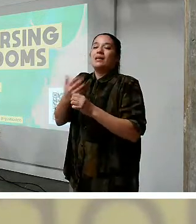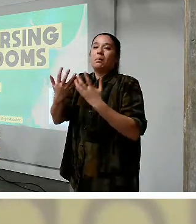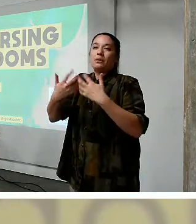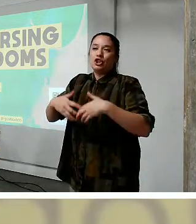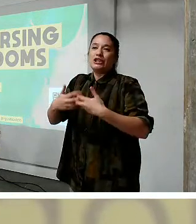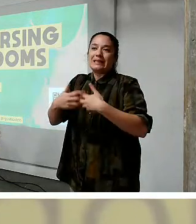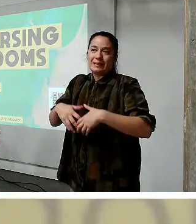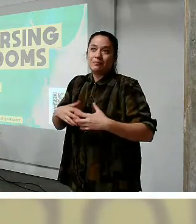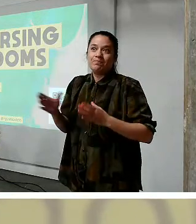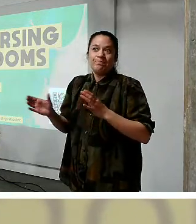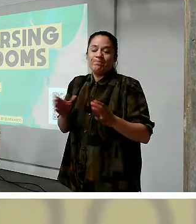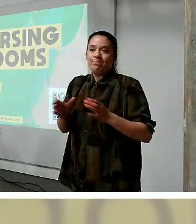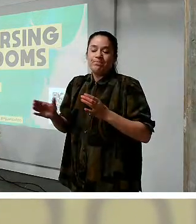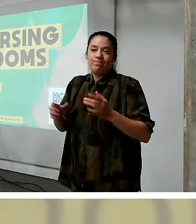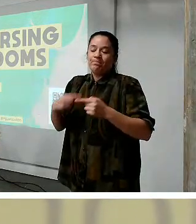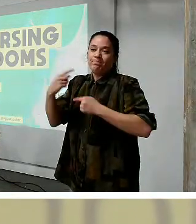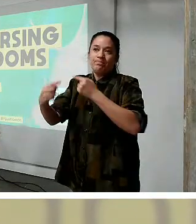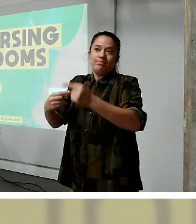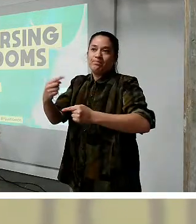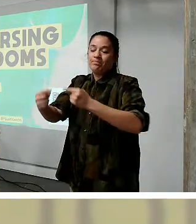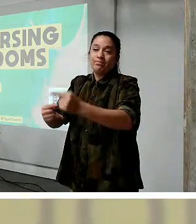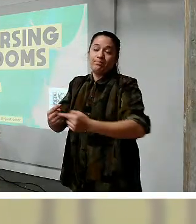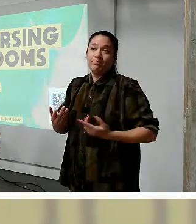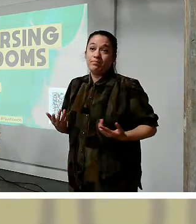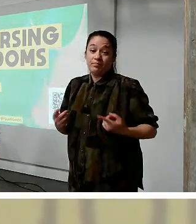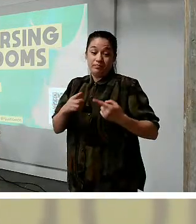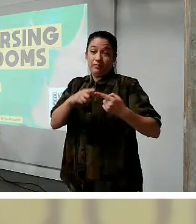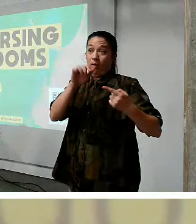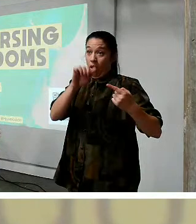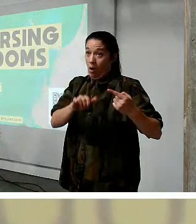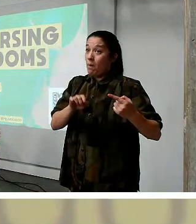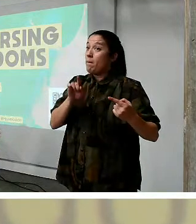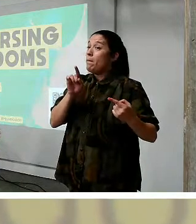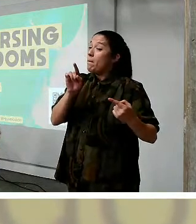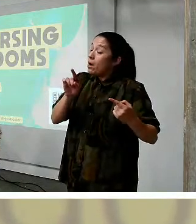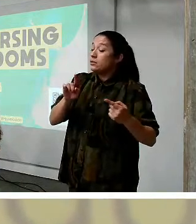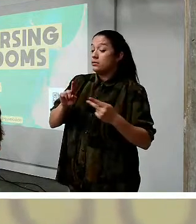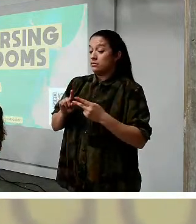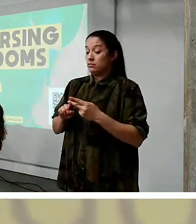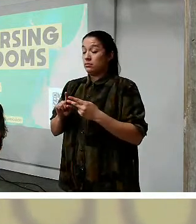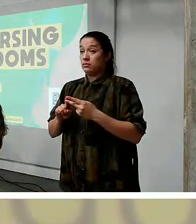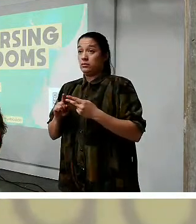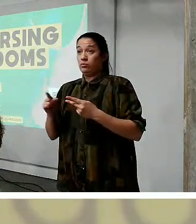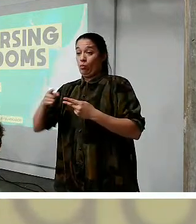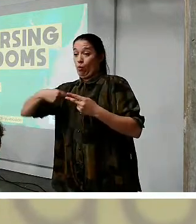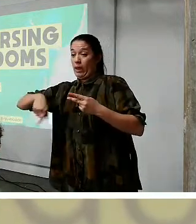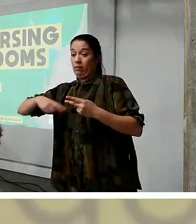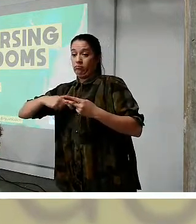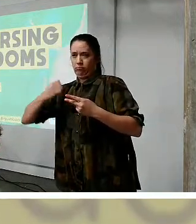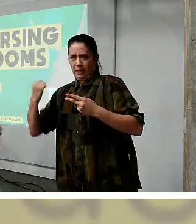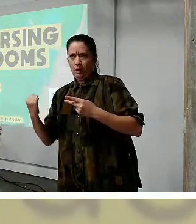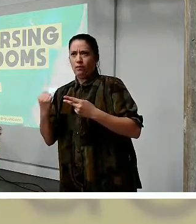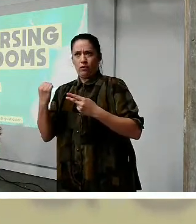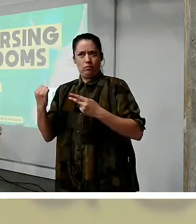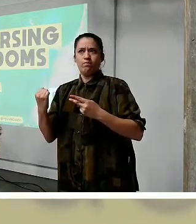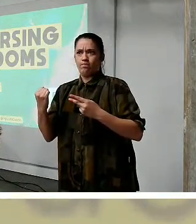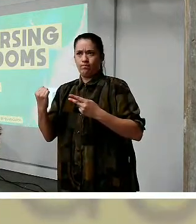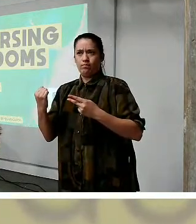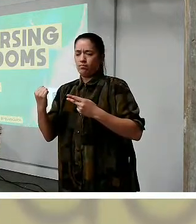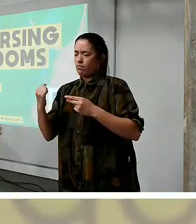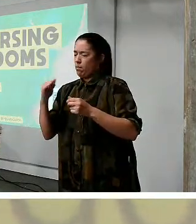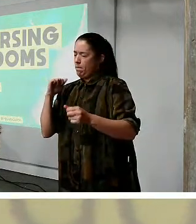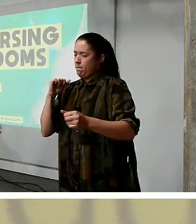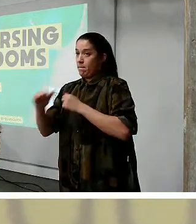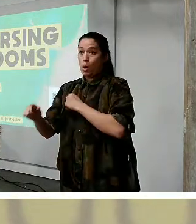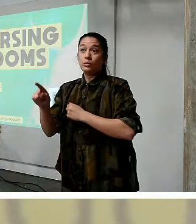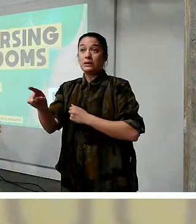case that we are most powerful, at our most powerful, when we come together to resist. But